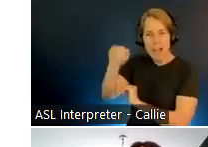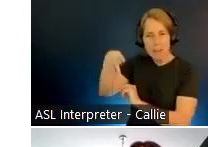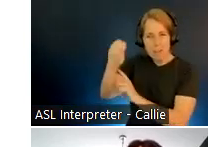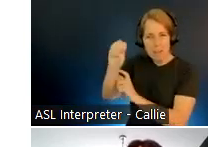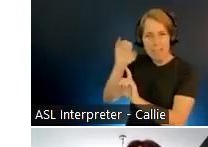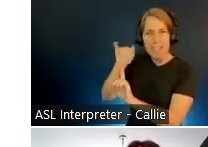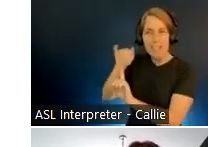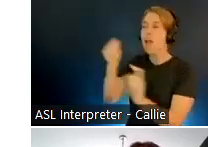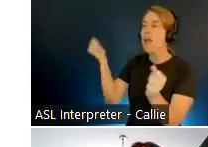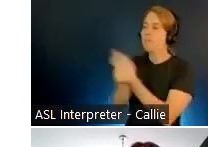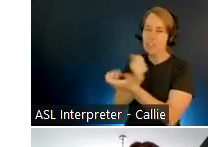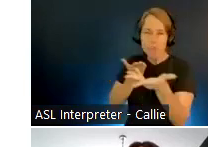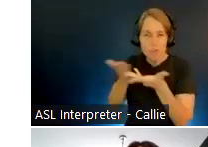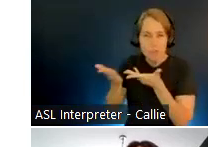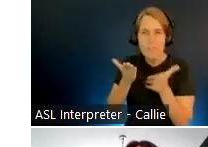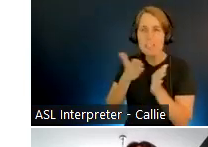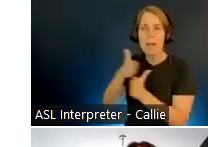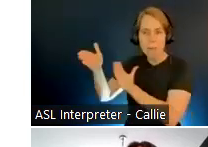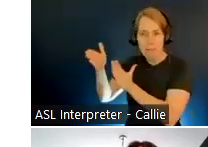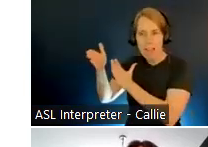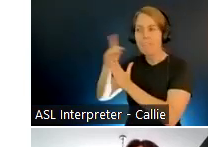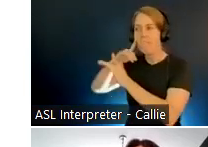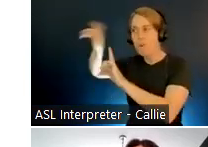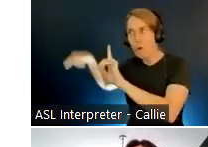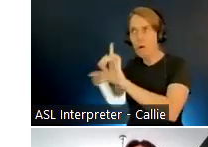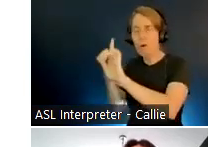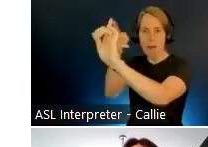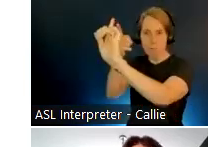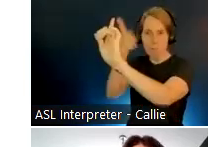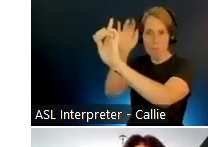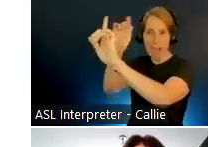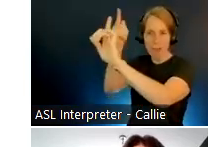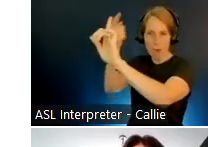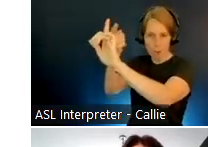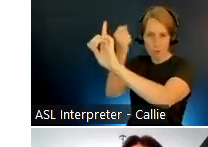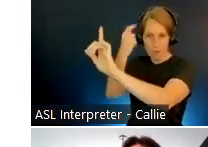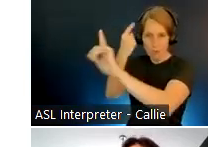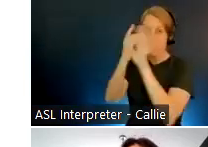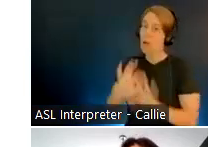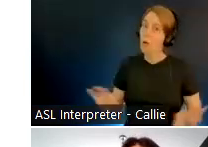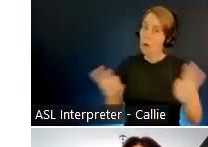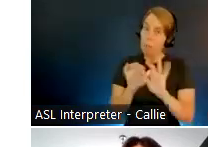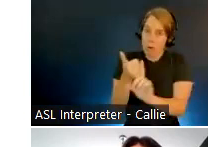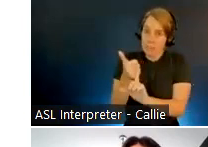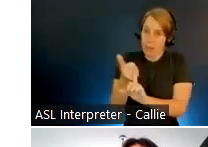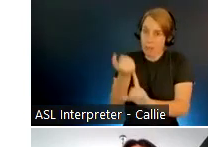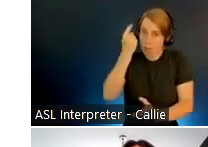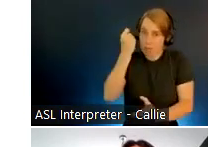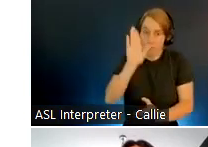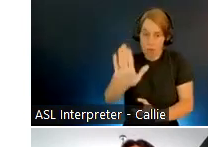that career goal. So it's very important that you understand what your career goal is with voc